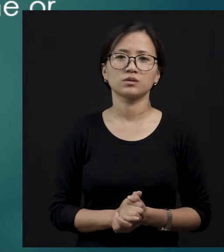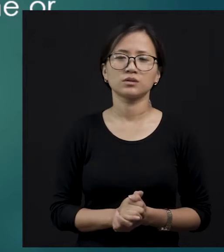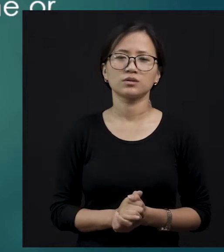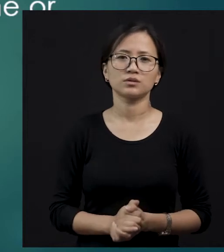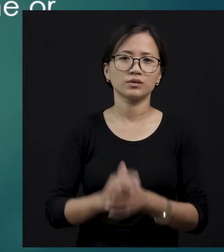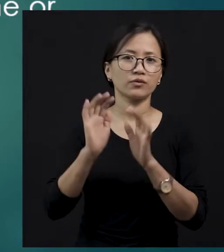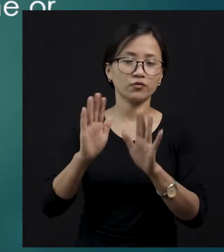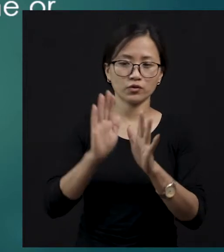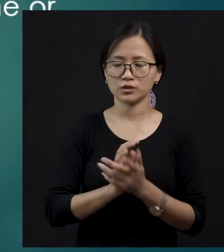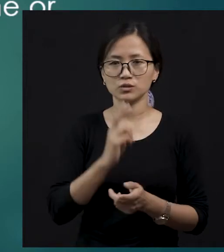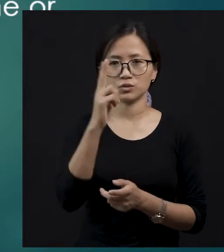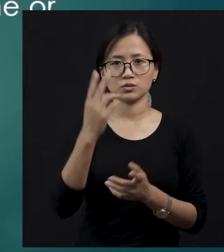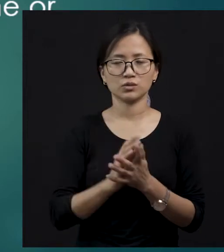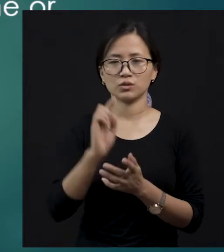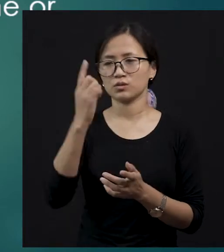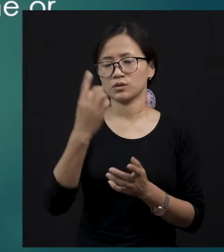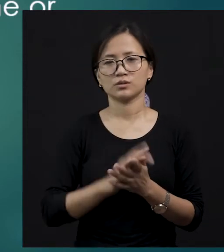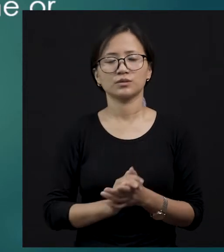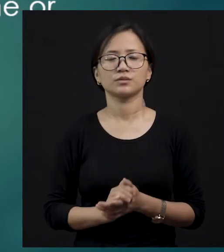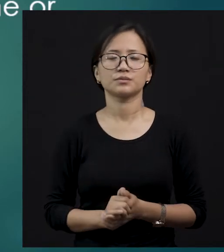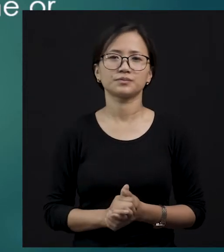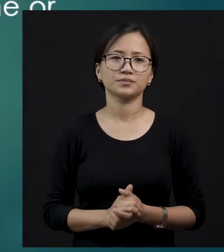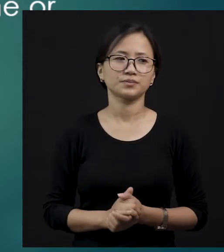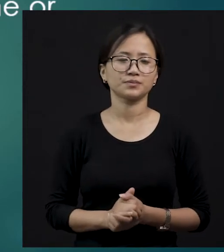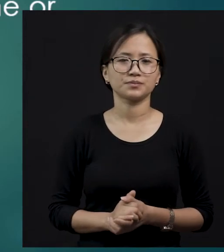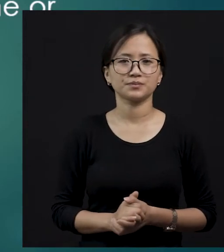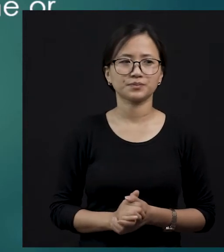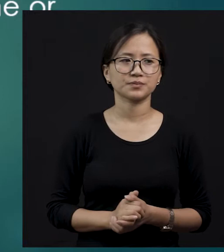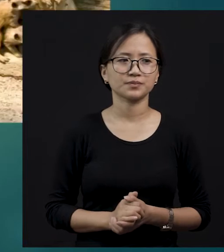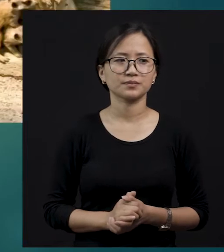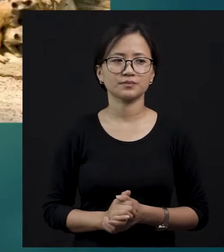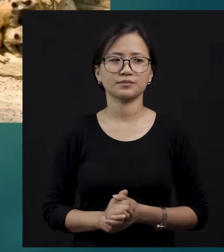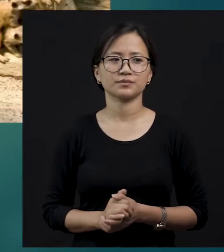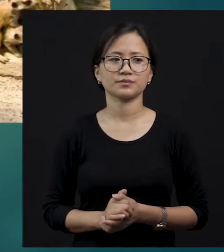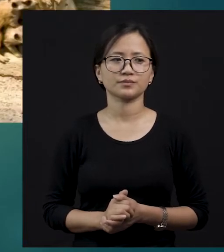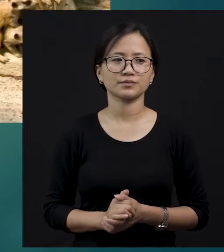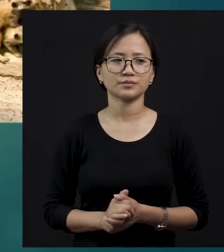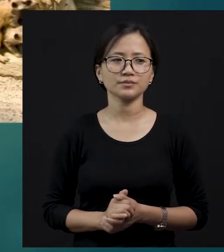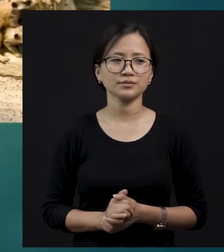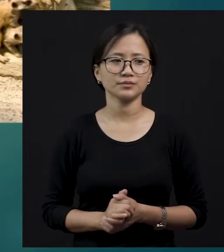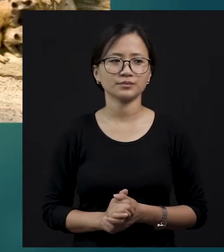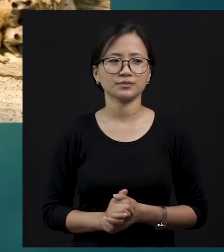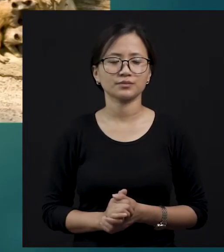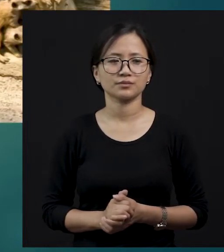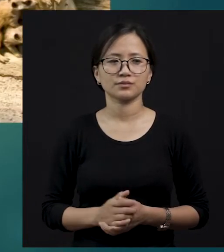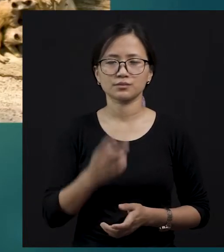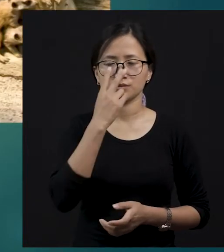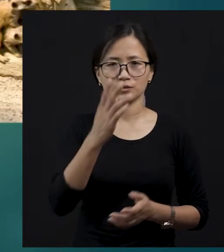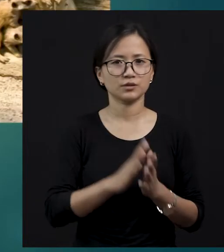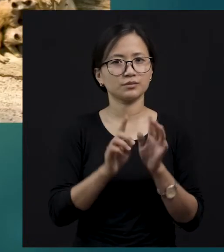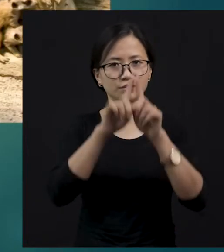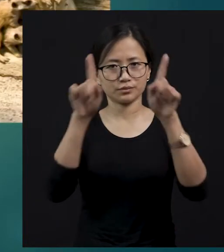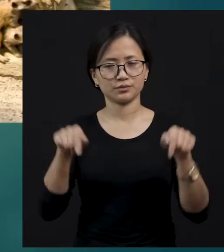this, there will be one or two males, okay, who would be standing guard of the kittens. Yes, these are some